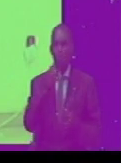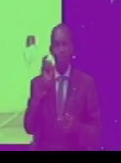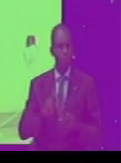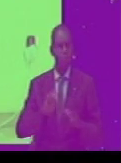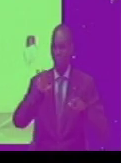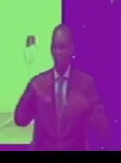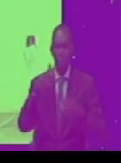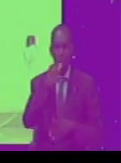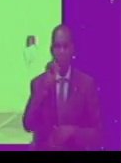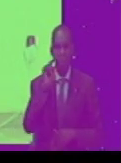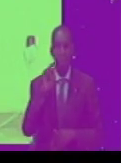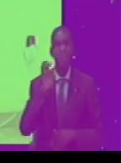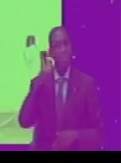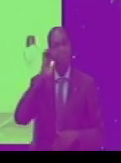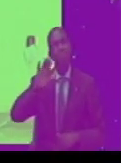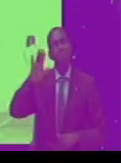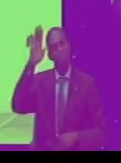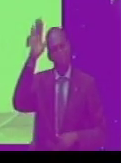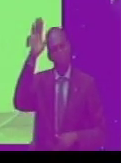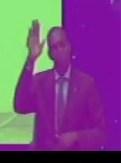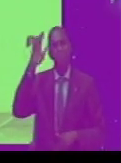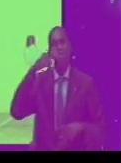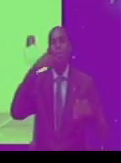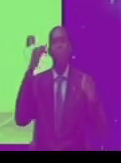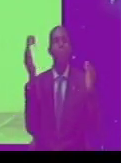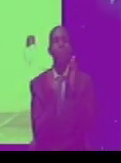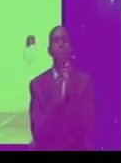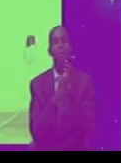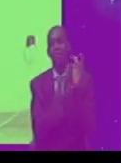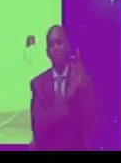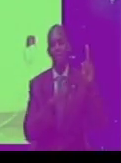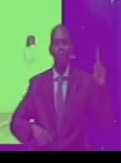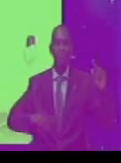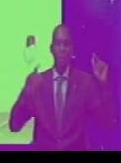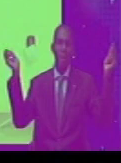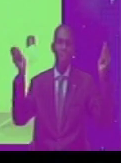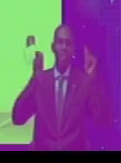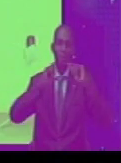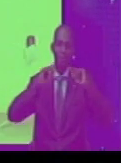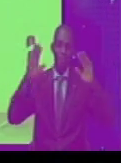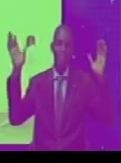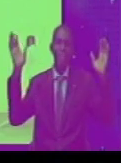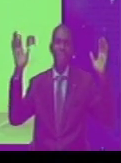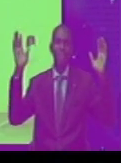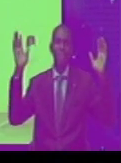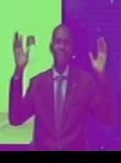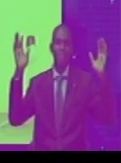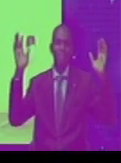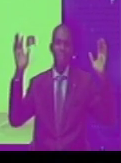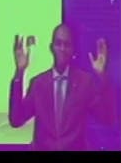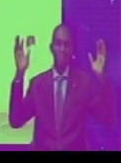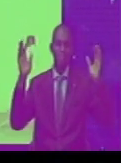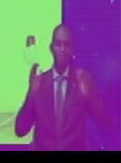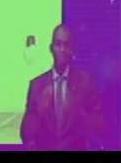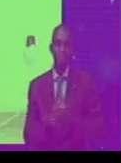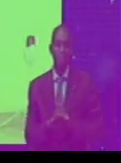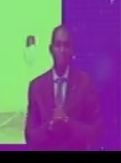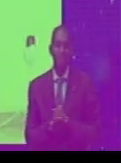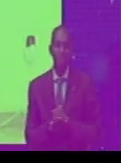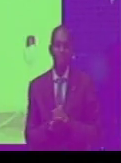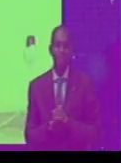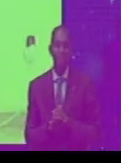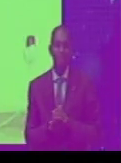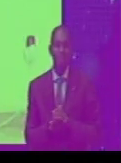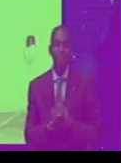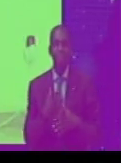yesterday i didn't feel this pain today i just feel this pain she said you have to testify then i rest of my heart praise